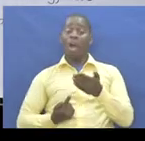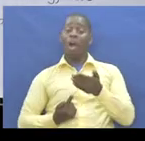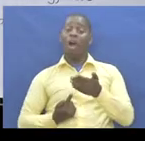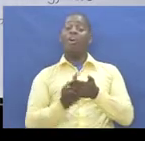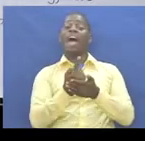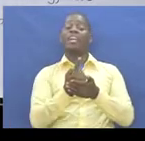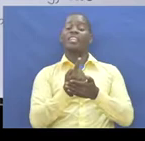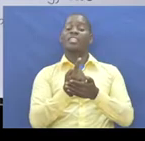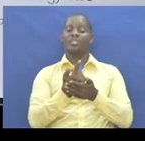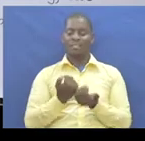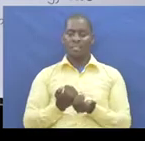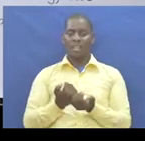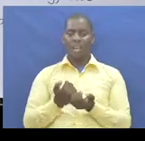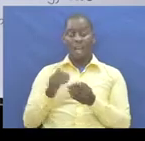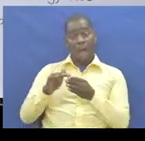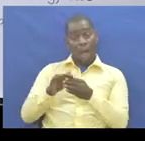all of these things we are saying,